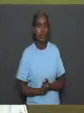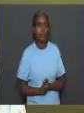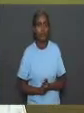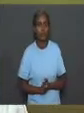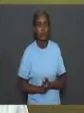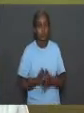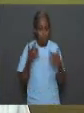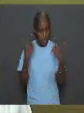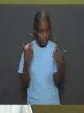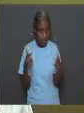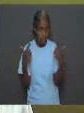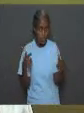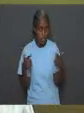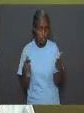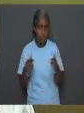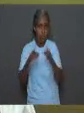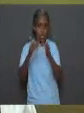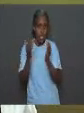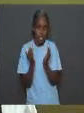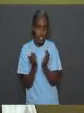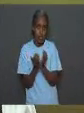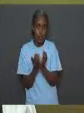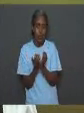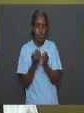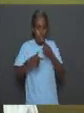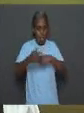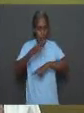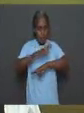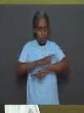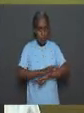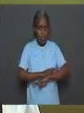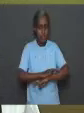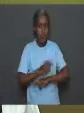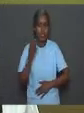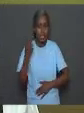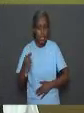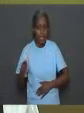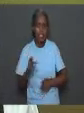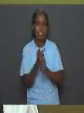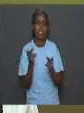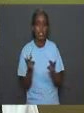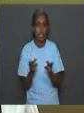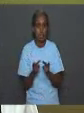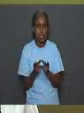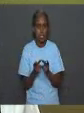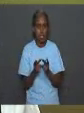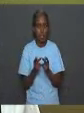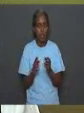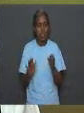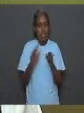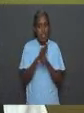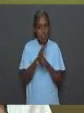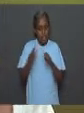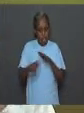The chances of the ball coming to rest on a green space are even lower.